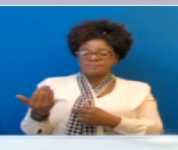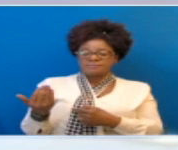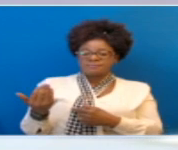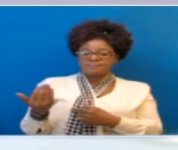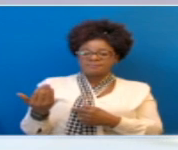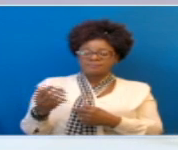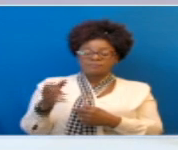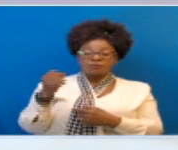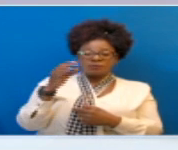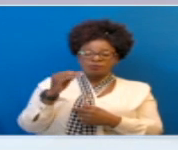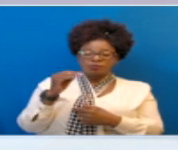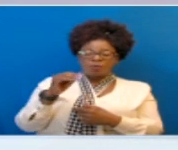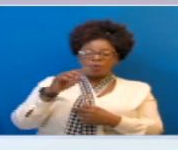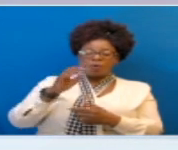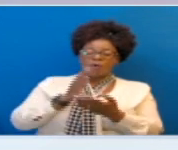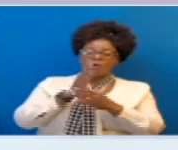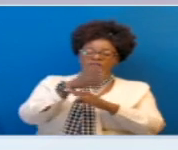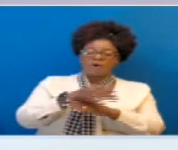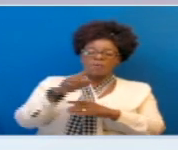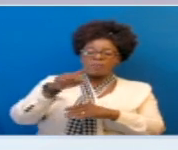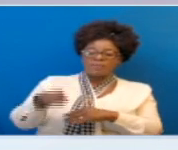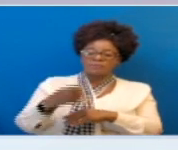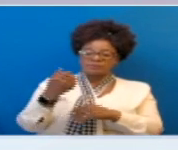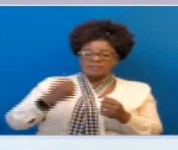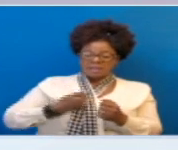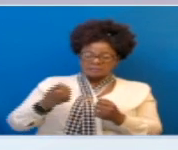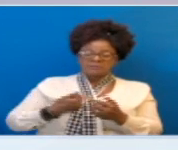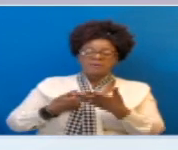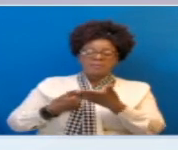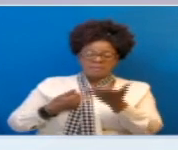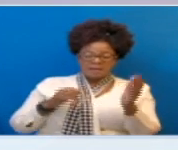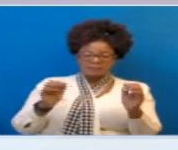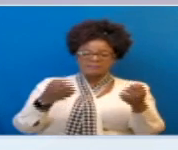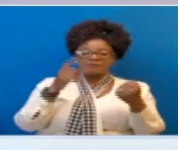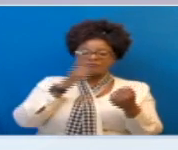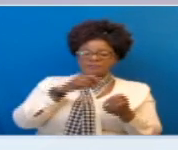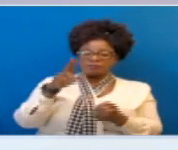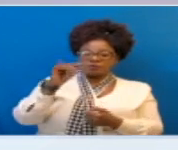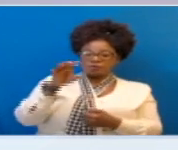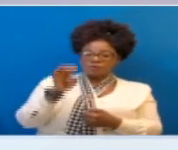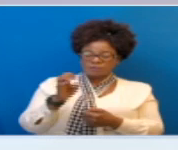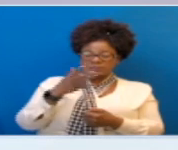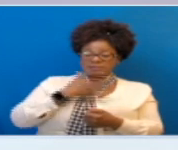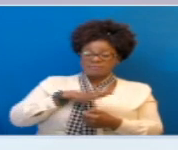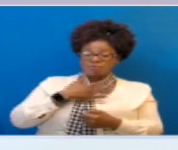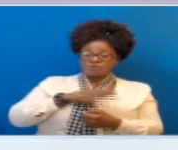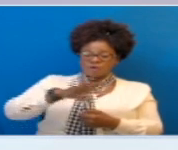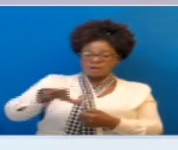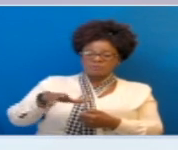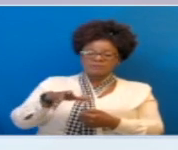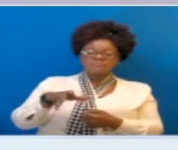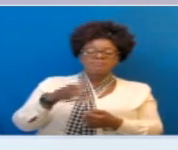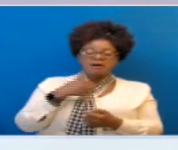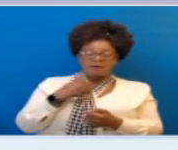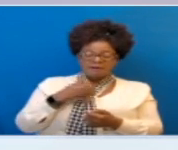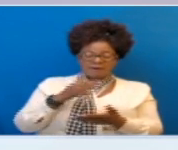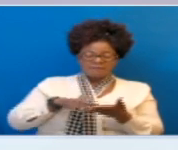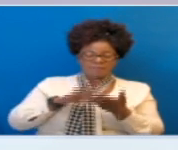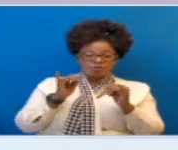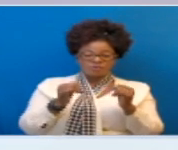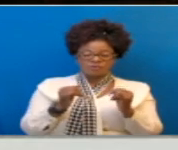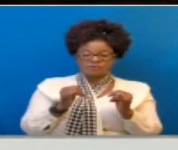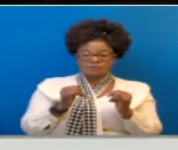has rescued over 1,000 girls across northern Kenya. Rose Ongwe was in Samburu County and filed the following